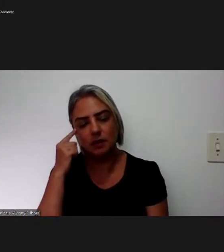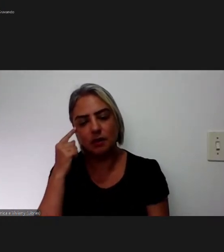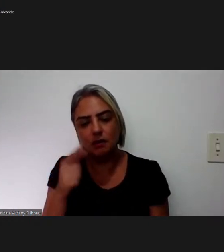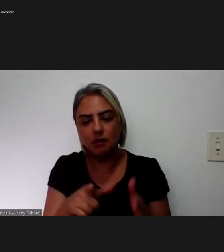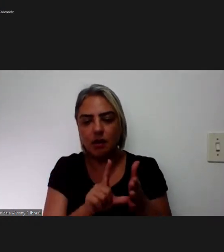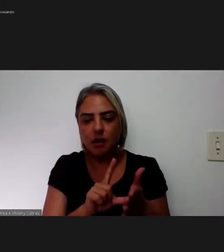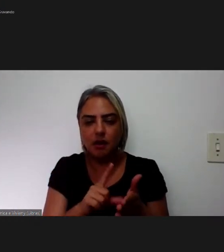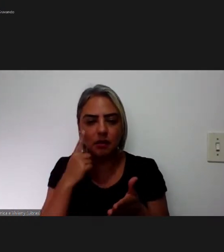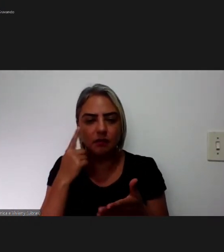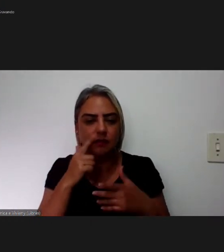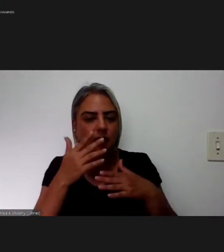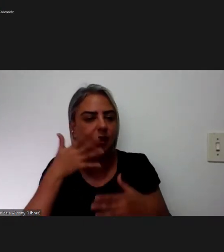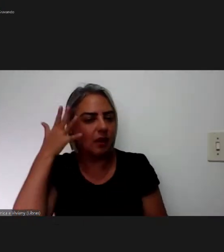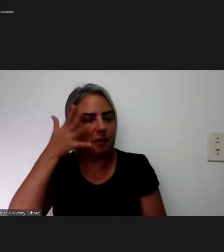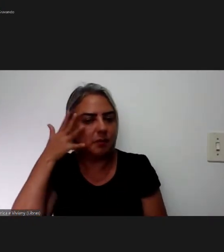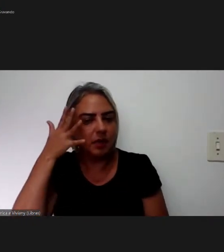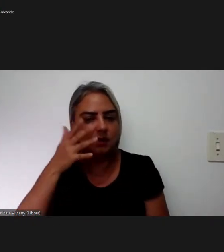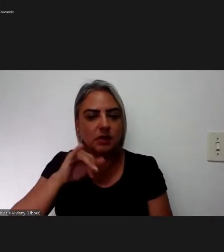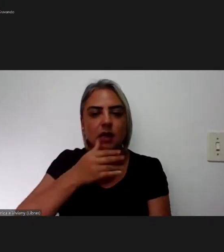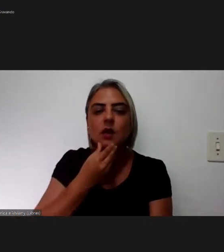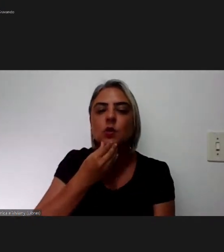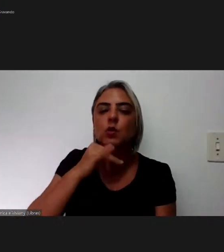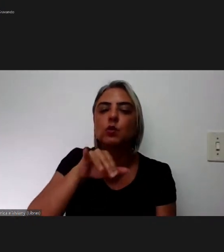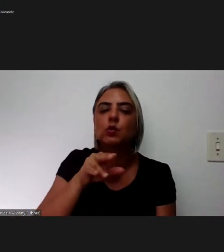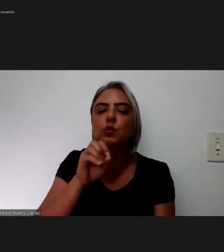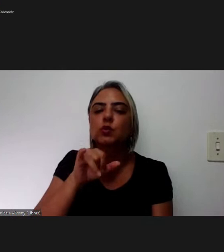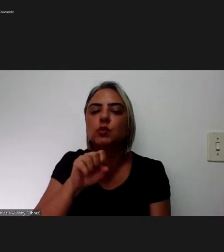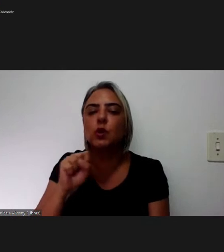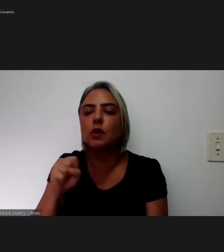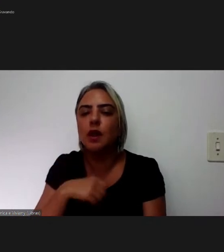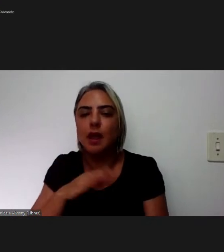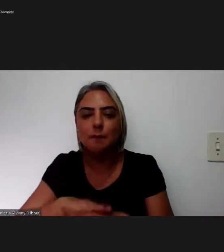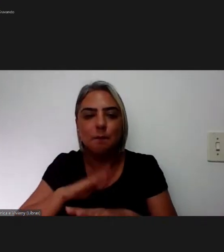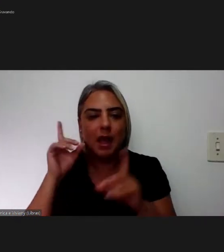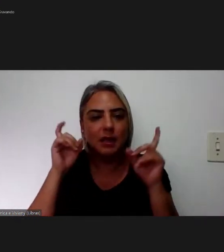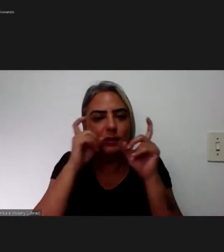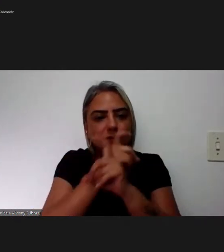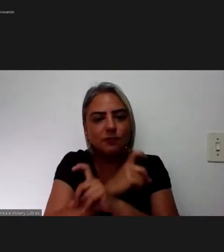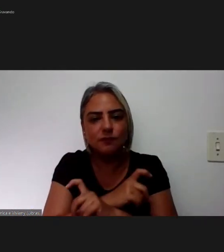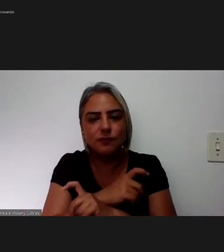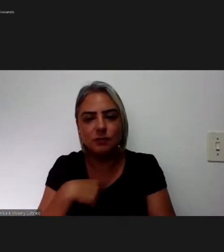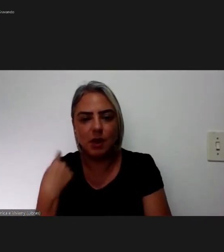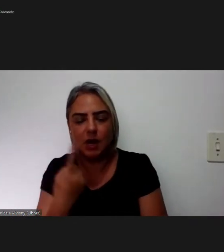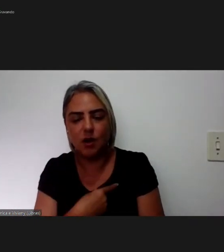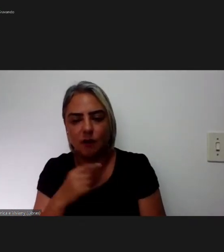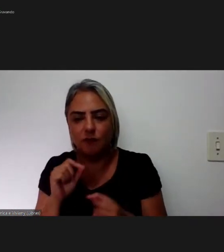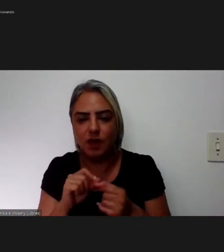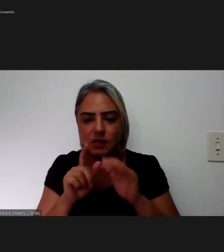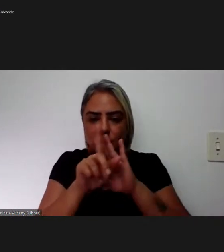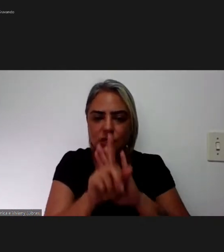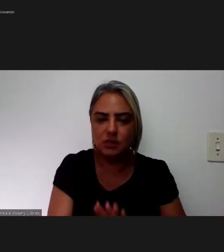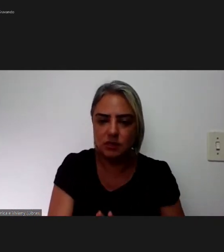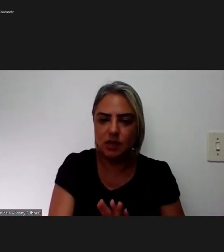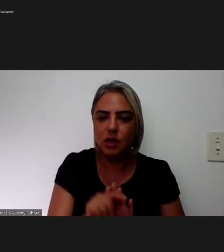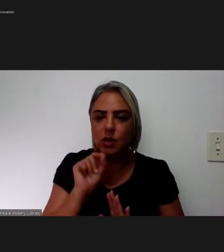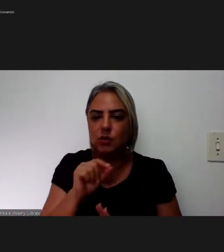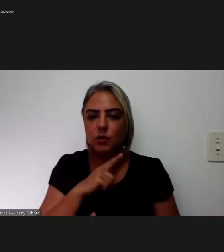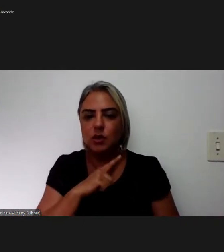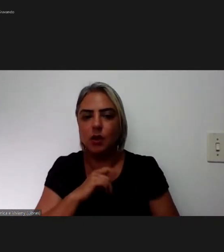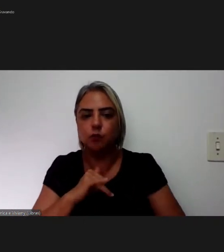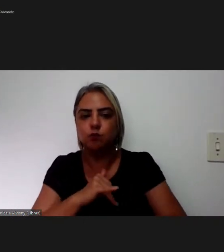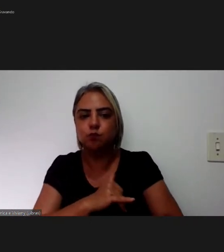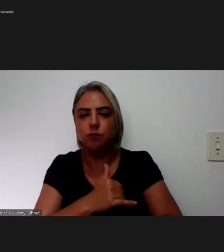I was thinking before seeing the previous presentation that is more difficult